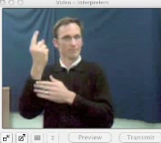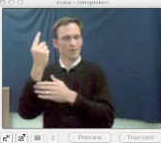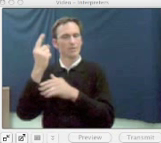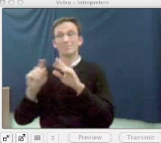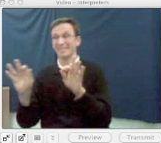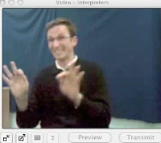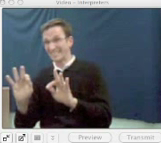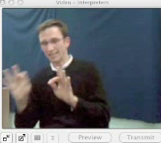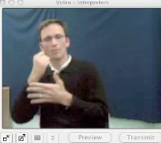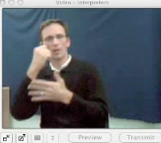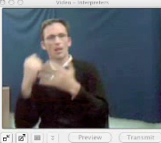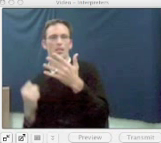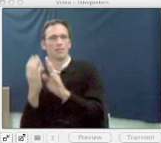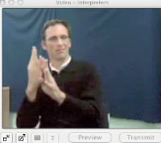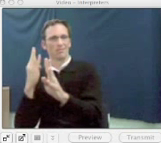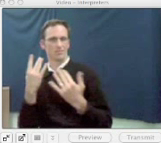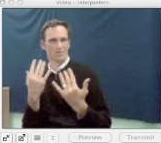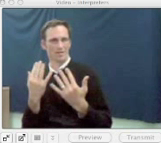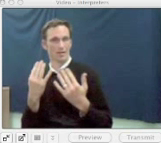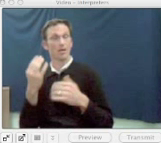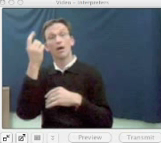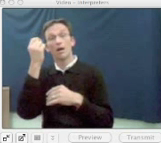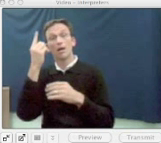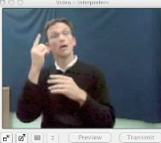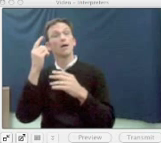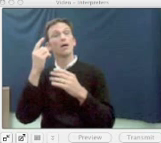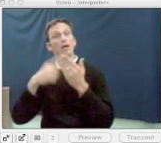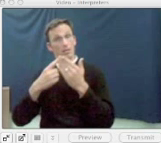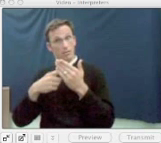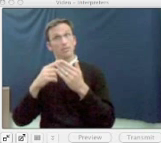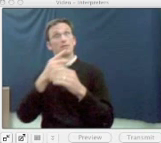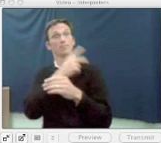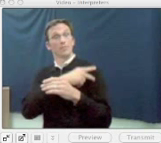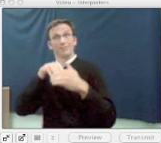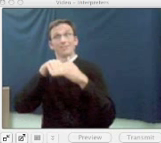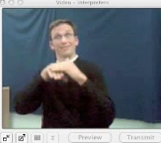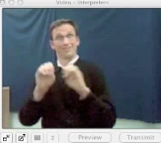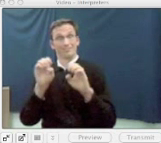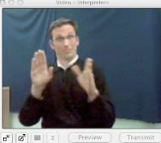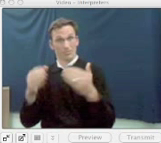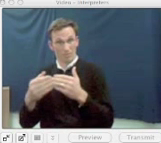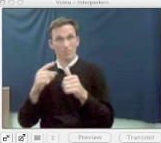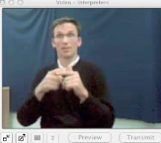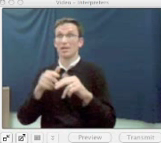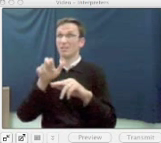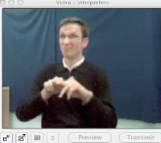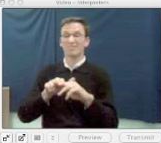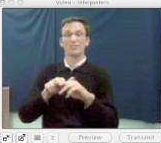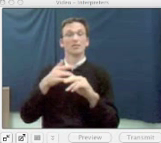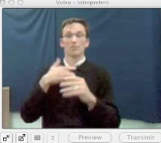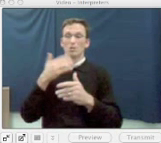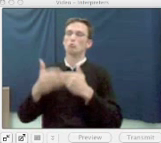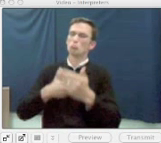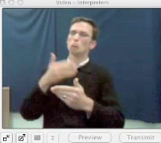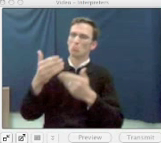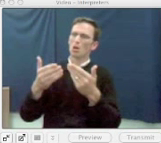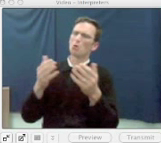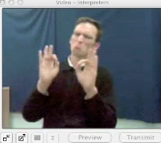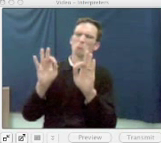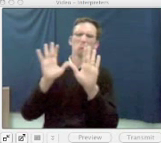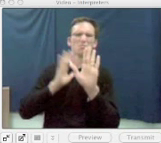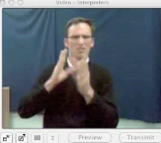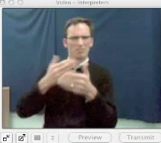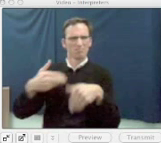been helped, because in essence, the goal is to stabilize and discharge that person to an appropriate level of